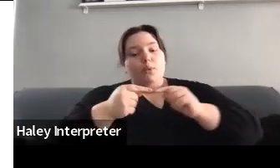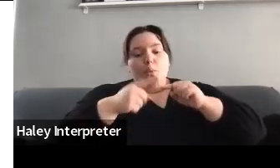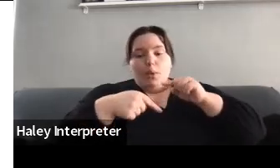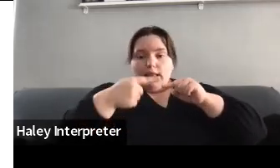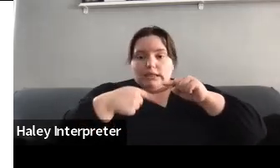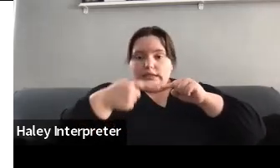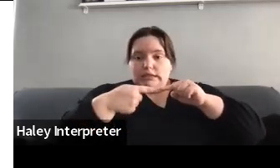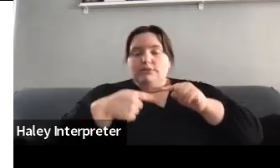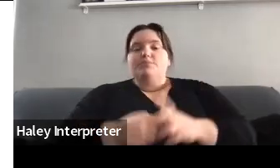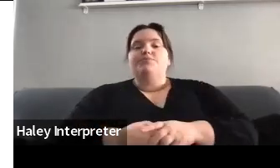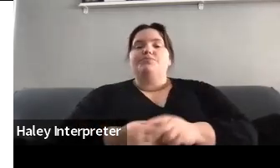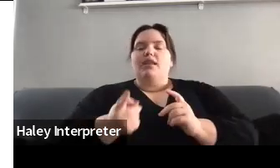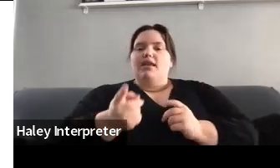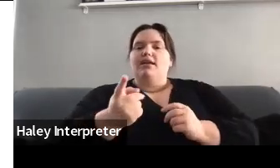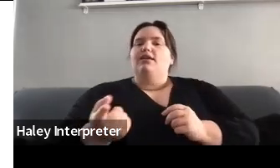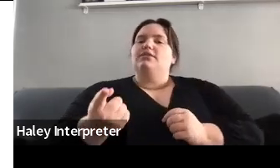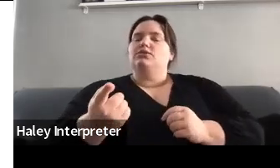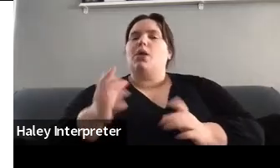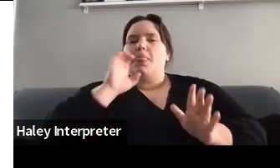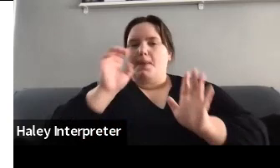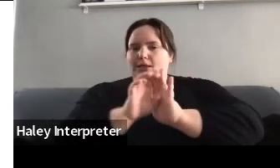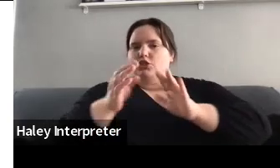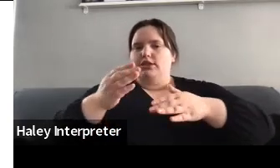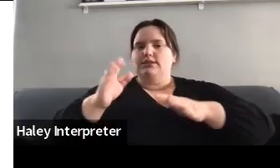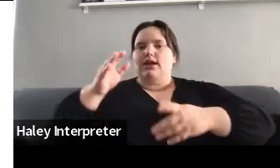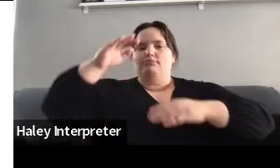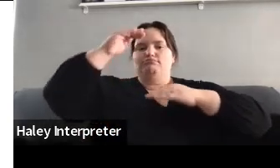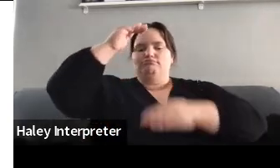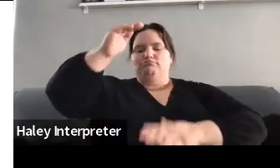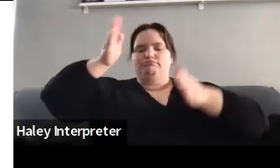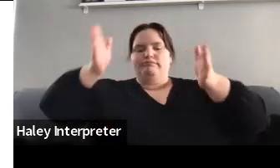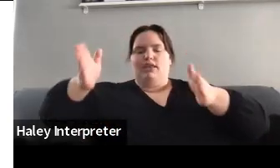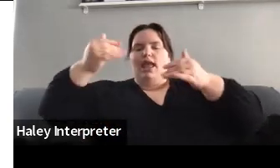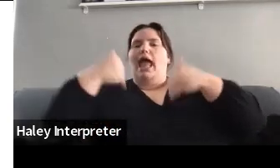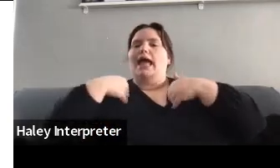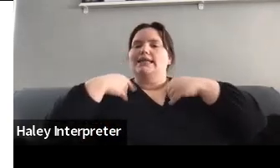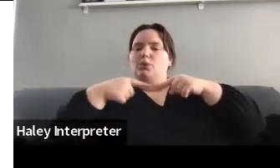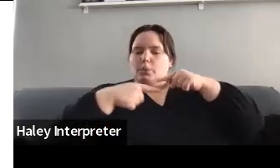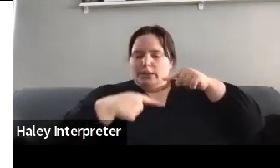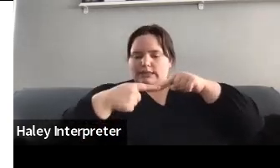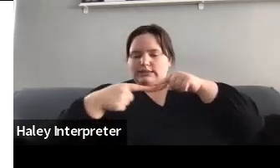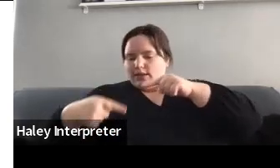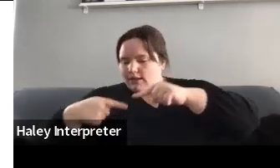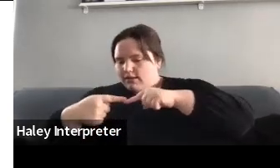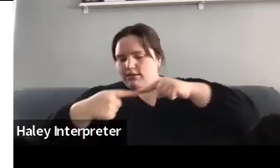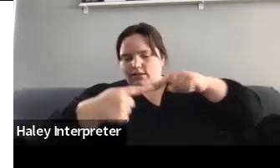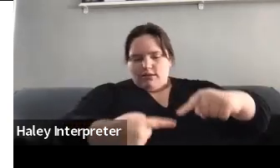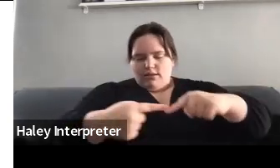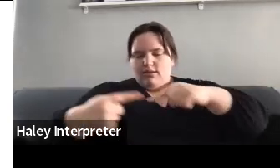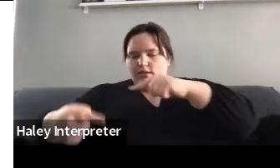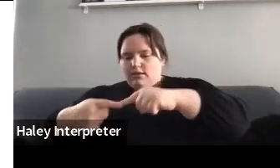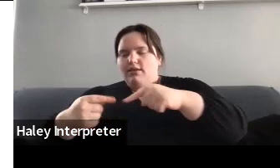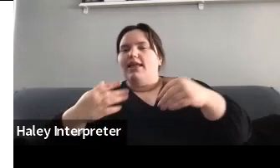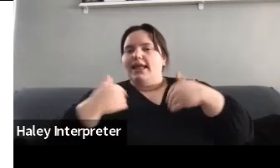container that's on forecaster wheels. It has the capacity for, I think, 40 pounds